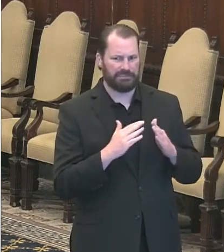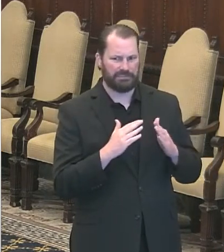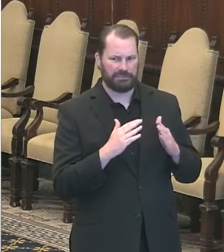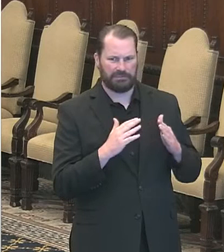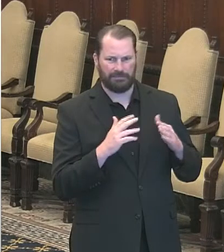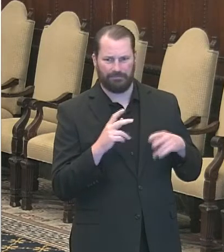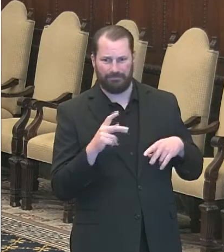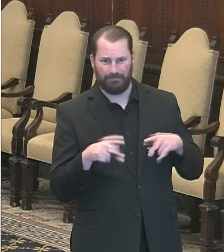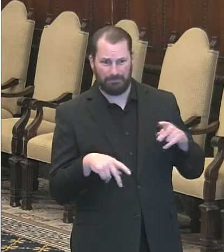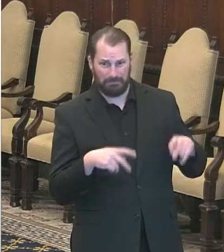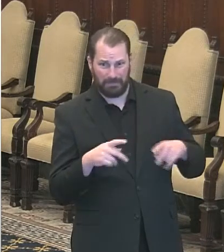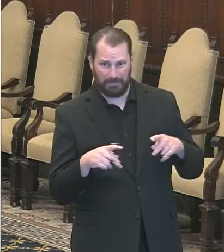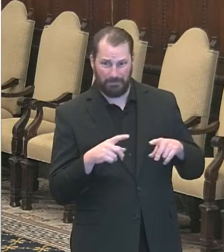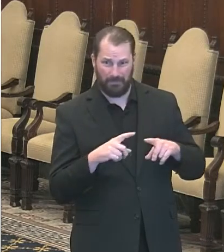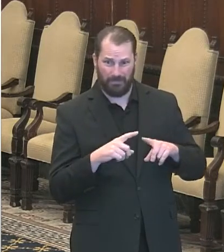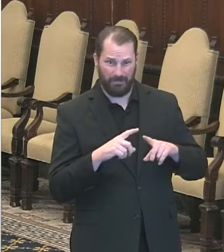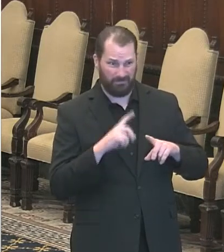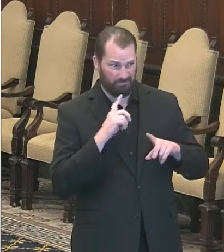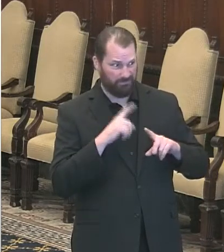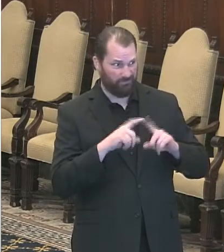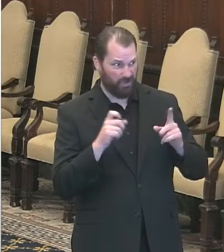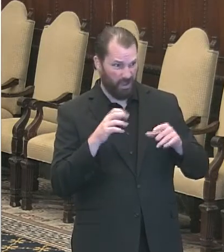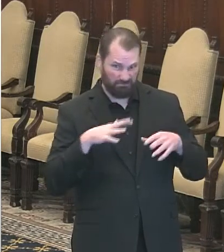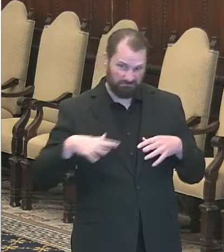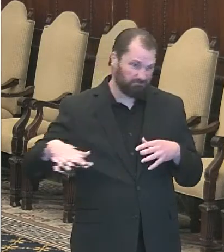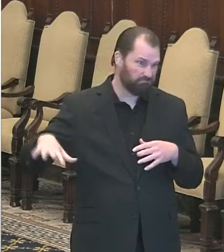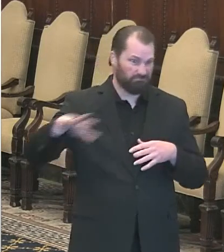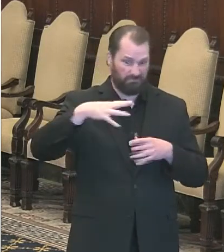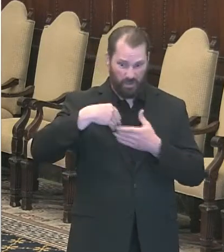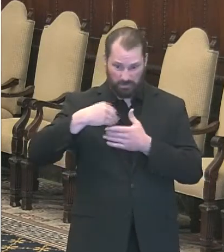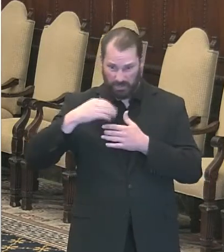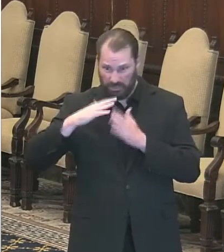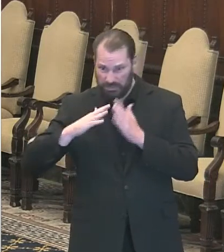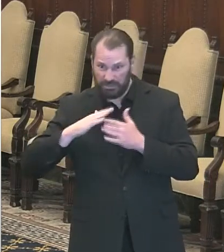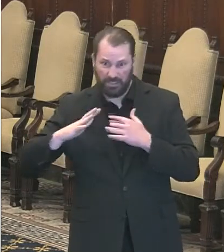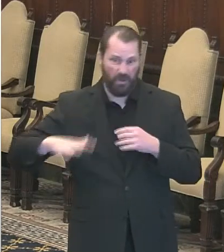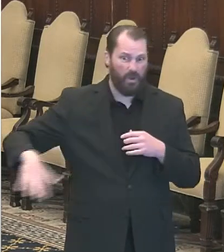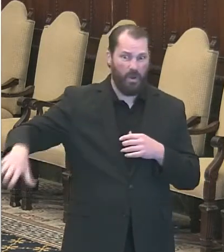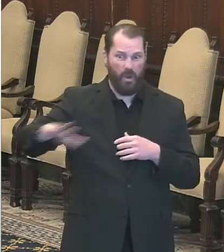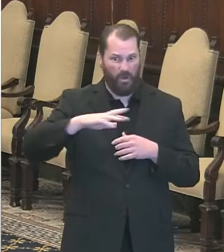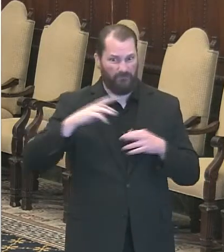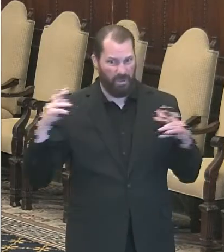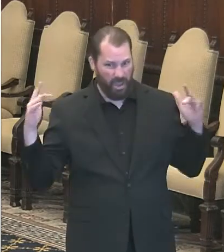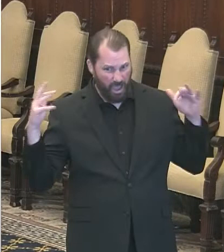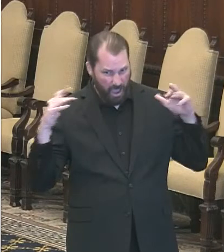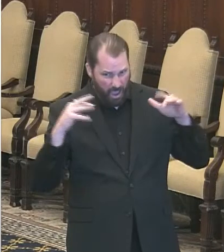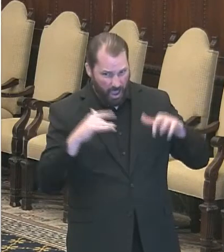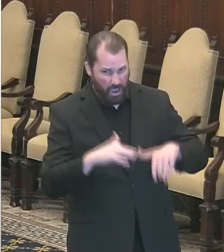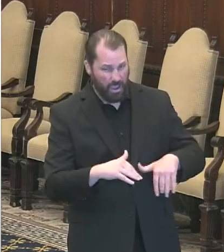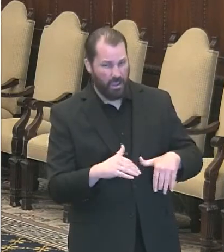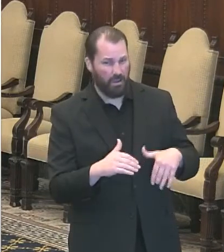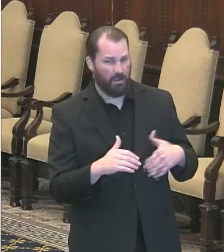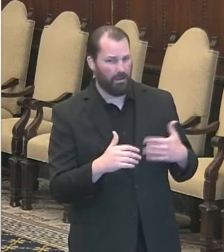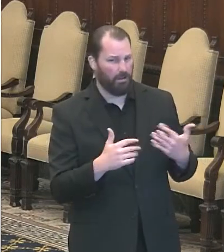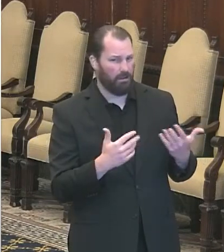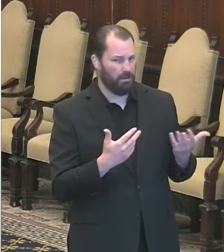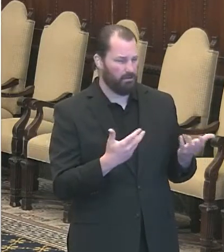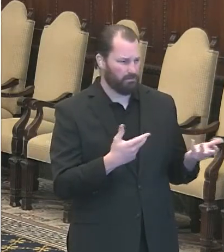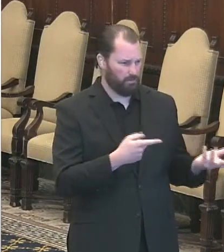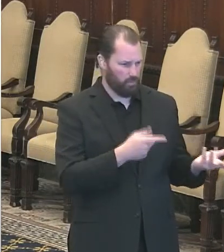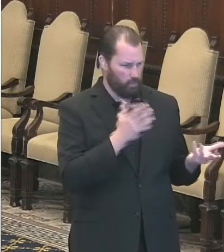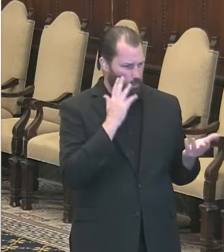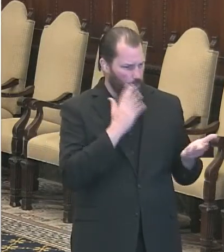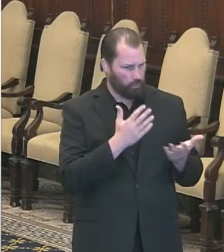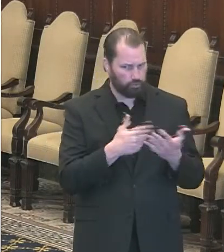literally everywhere. Is there a plan to market the festival the same way, despite the fact that it's virtual? And